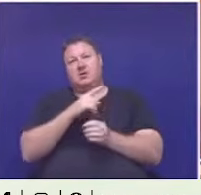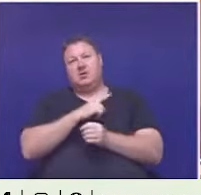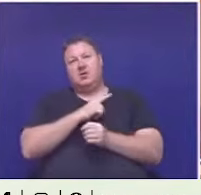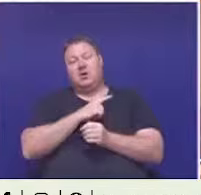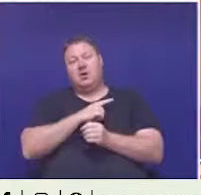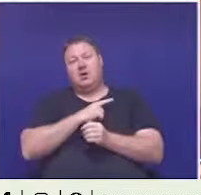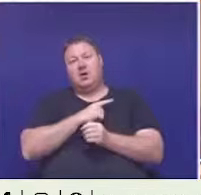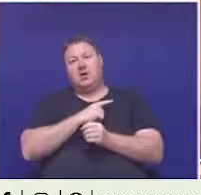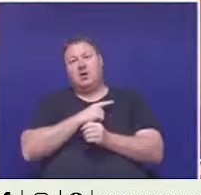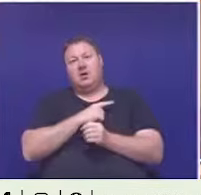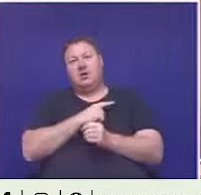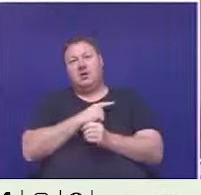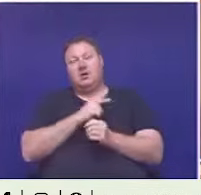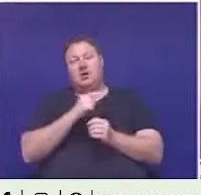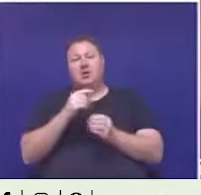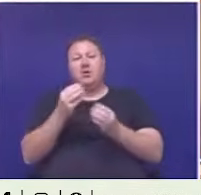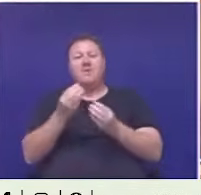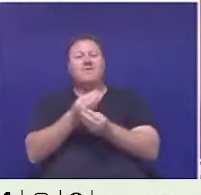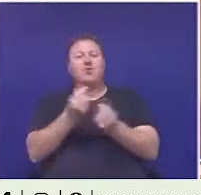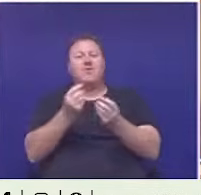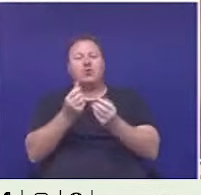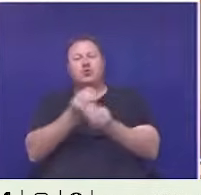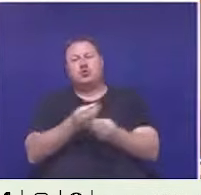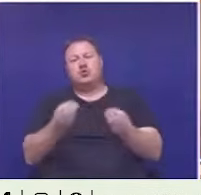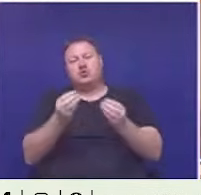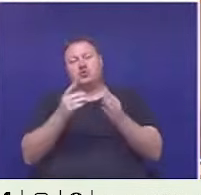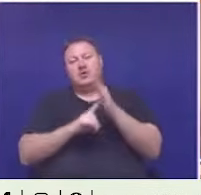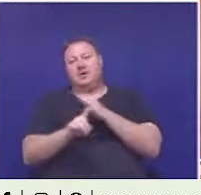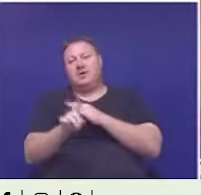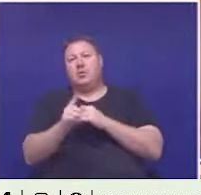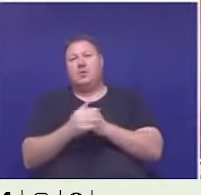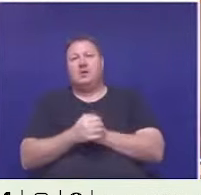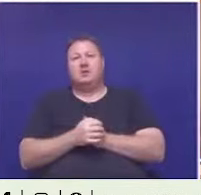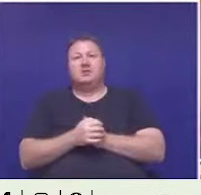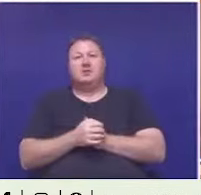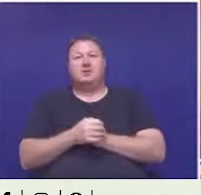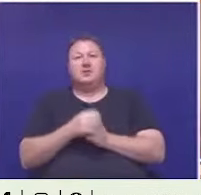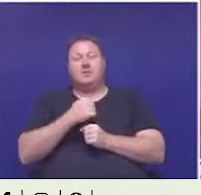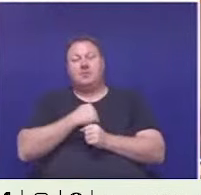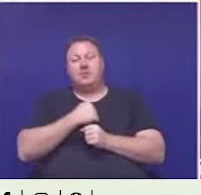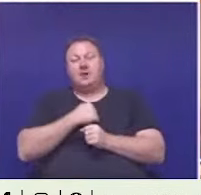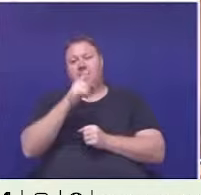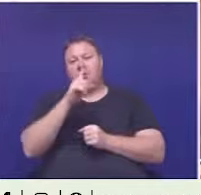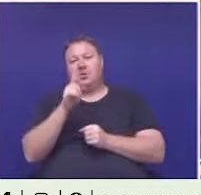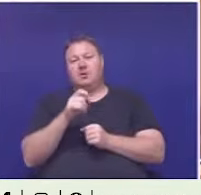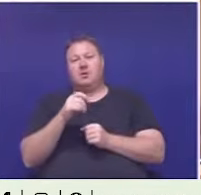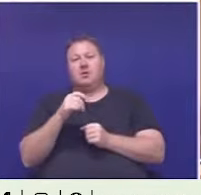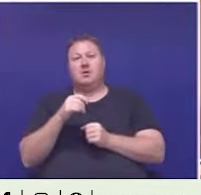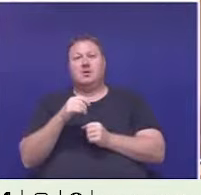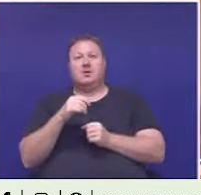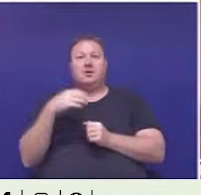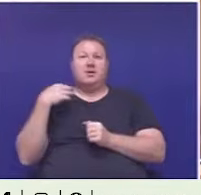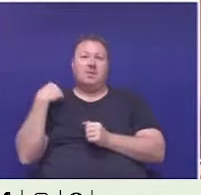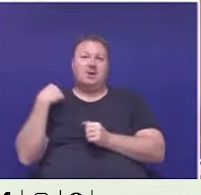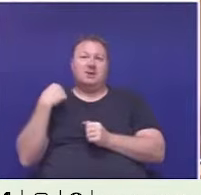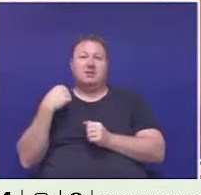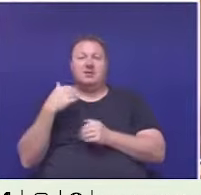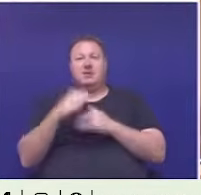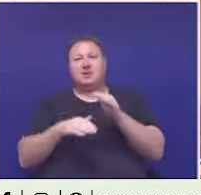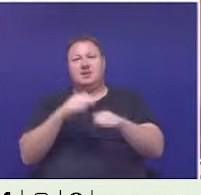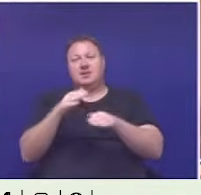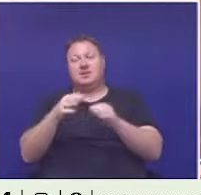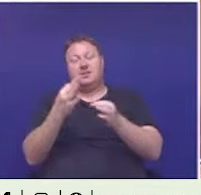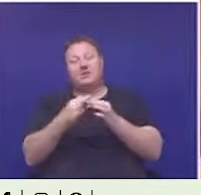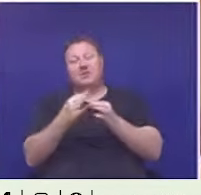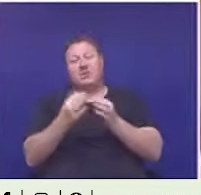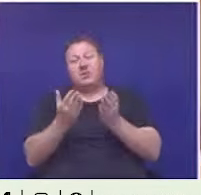learner enrollment. My question is, what steps the ministry takes to ensure that the specific